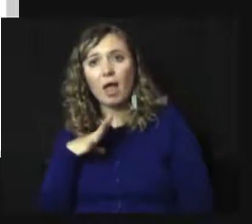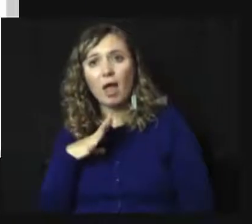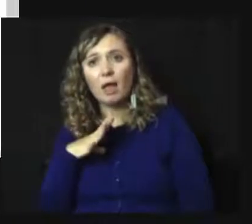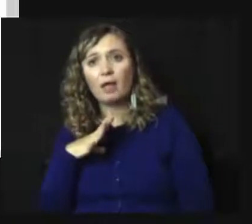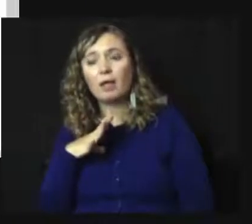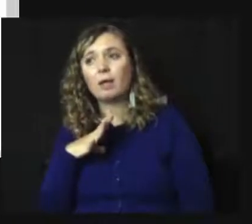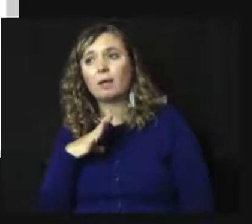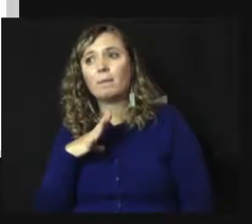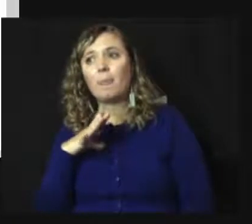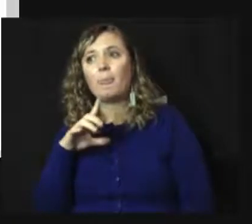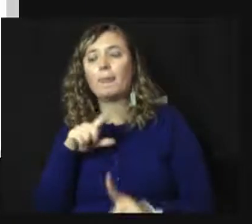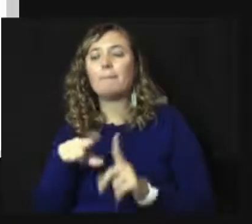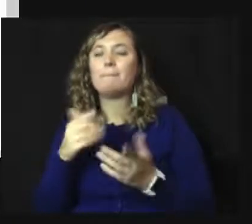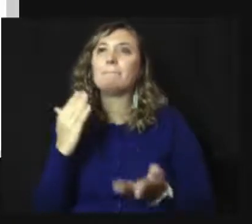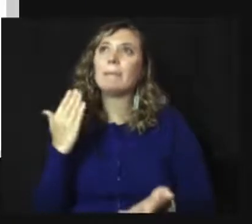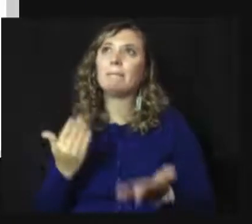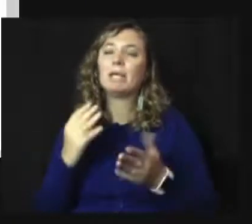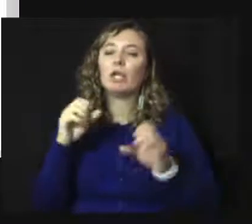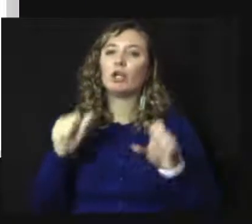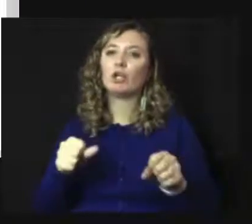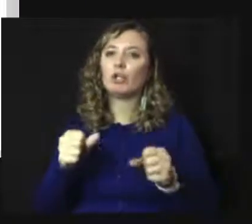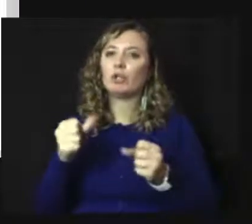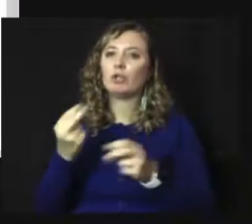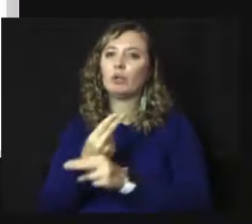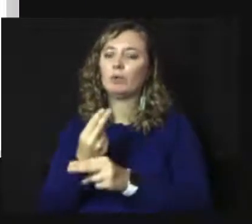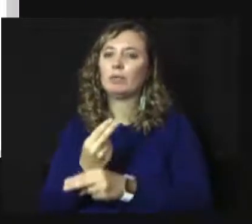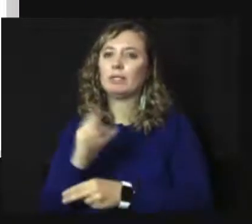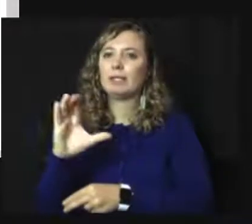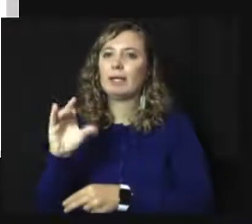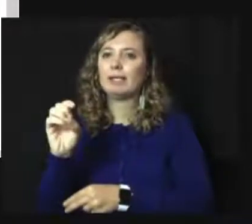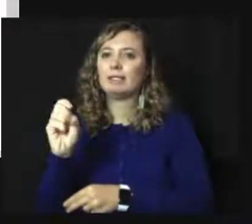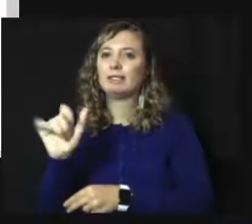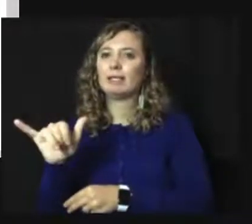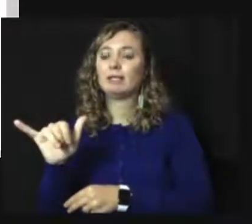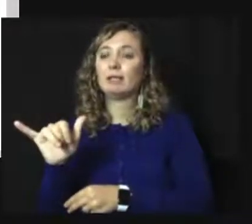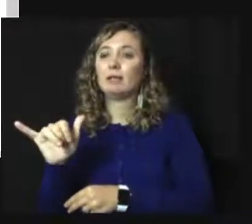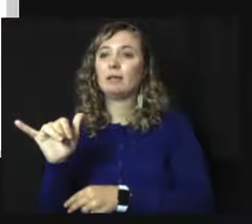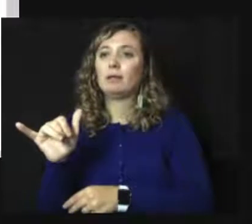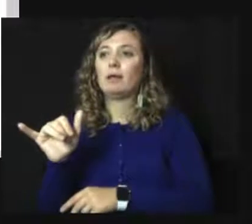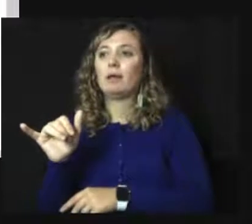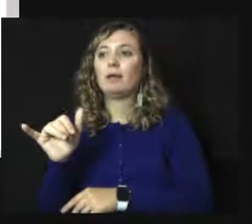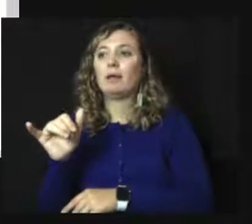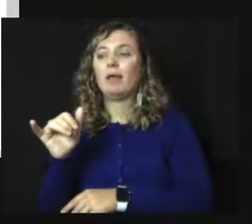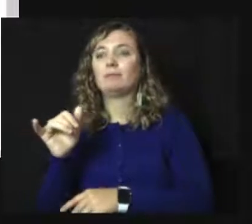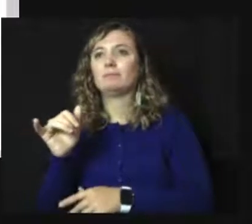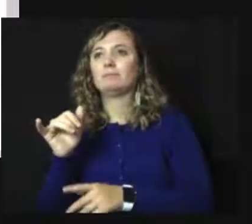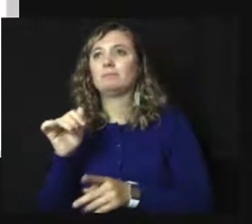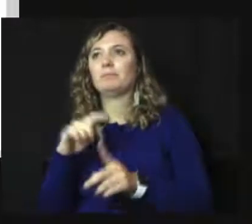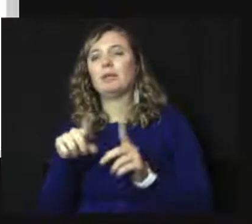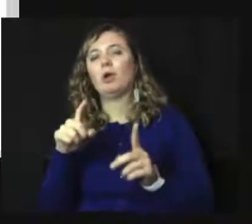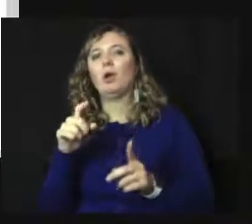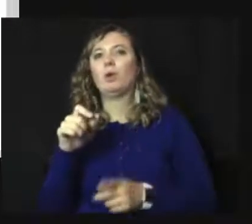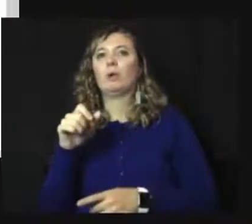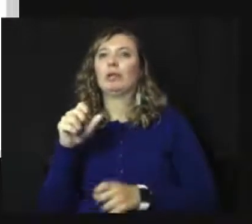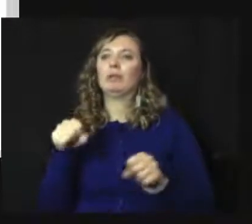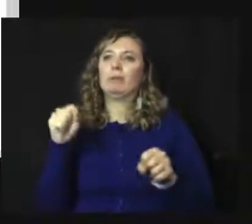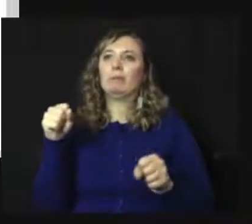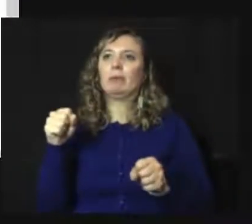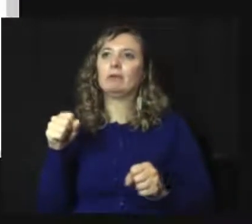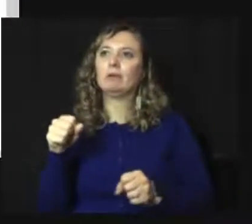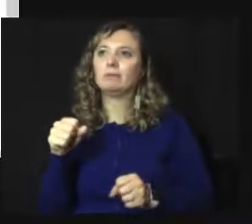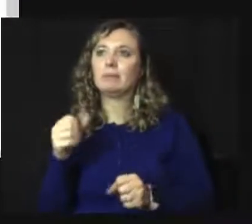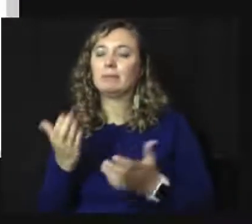use Casey's. And it's not sort of that like, maybe I should be doing something else, or, you know, I'm a nuisance to these other